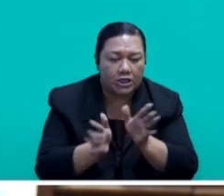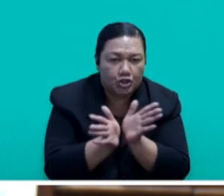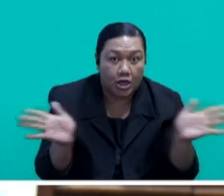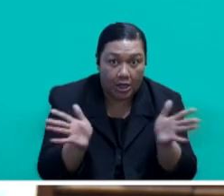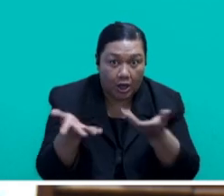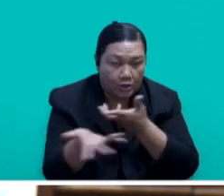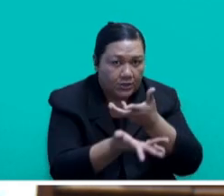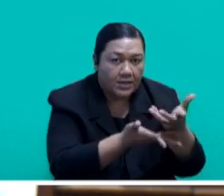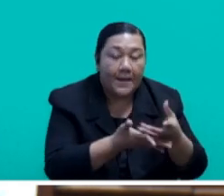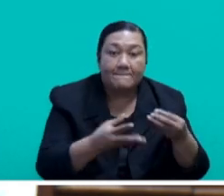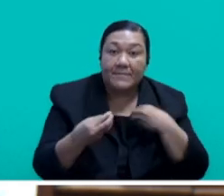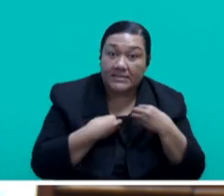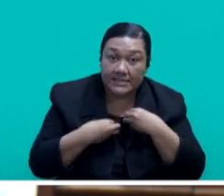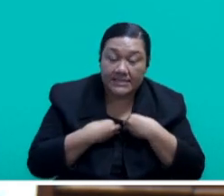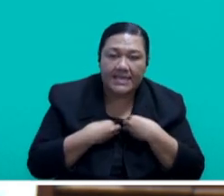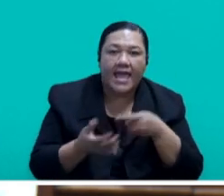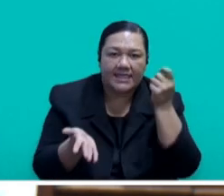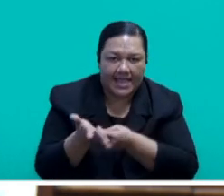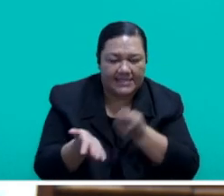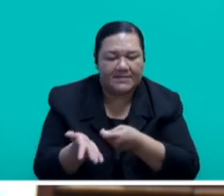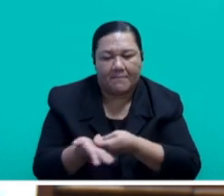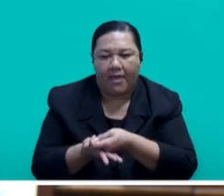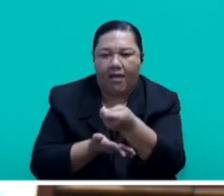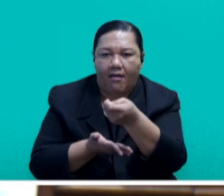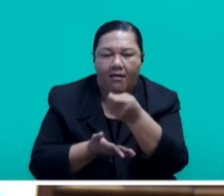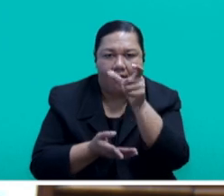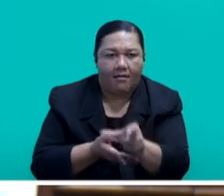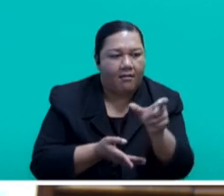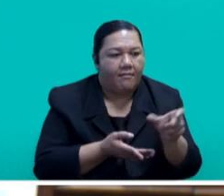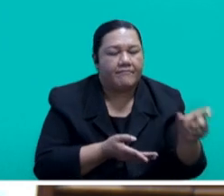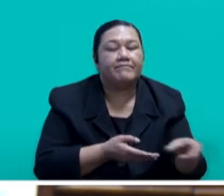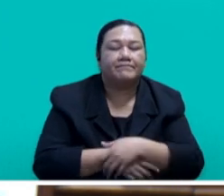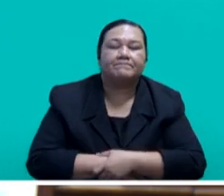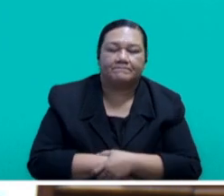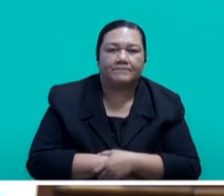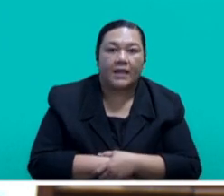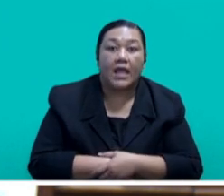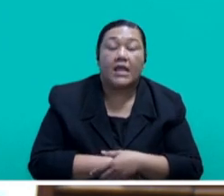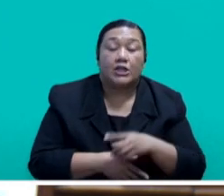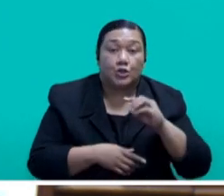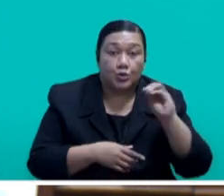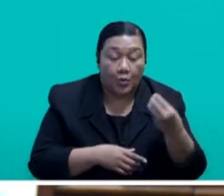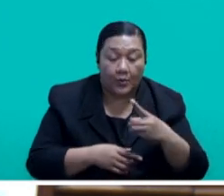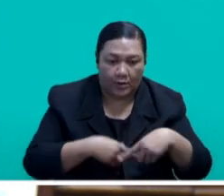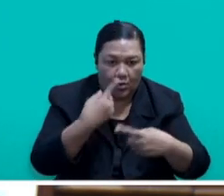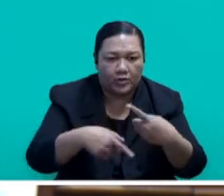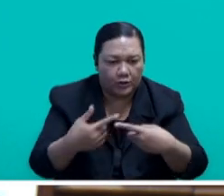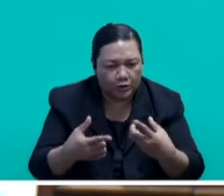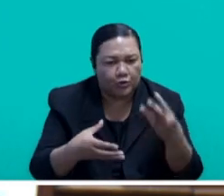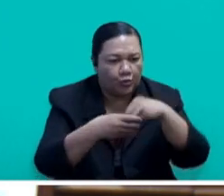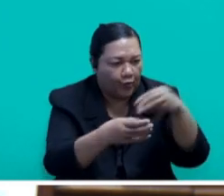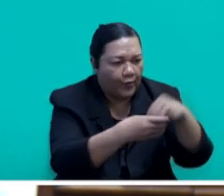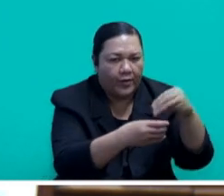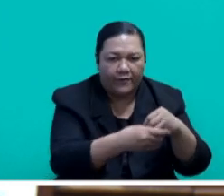businesses and taxpayers. Therefore, we will continue to engage with investors and businesses to